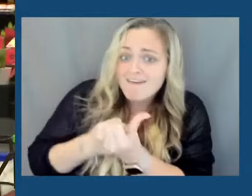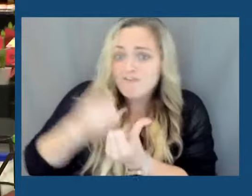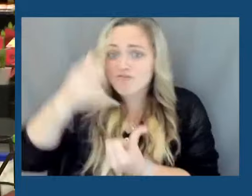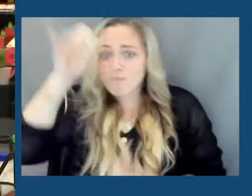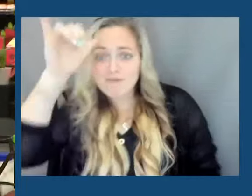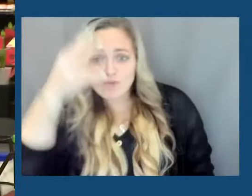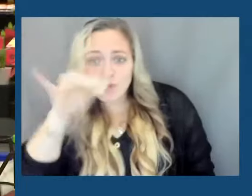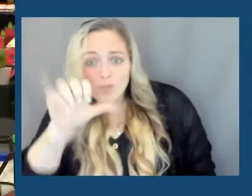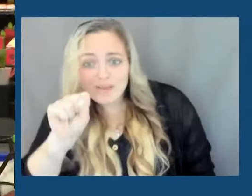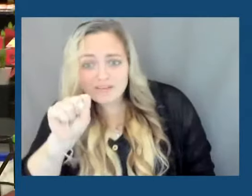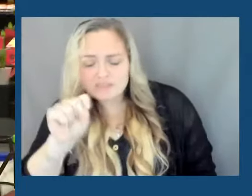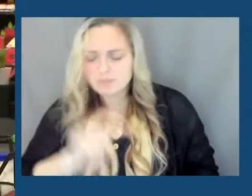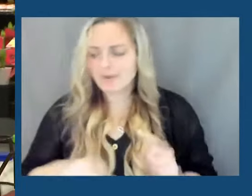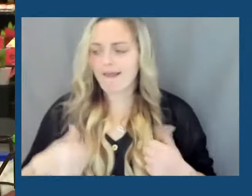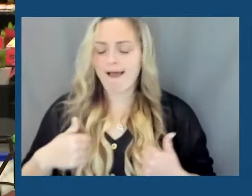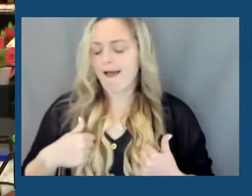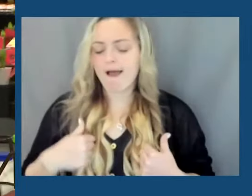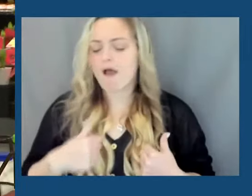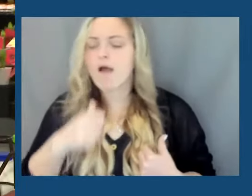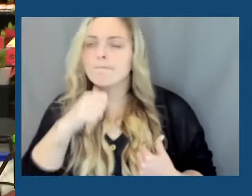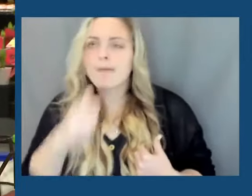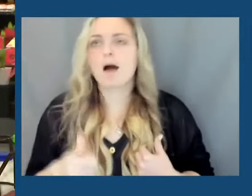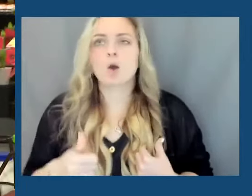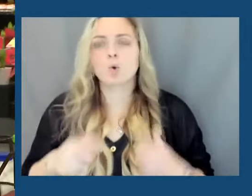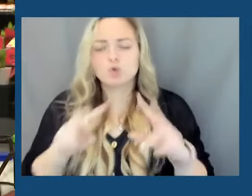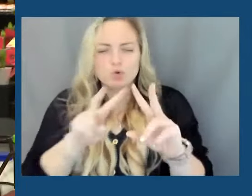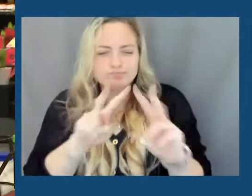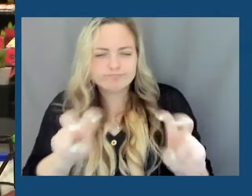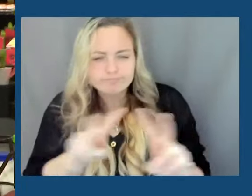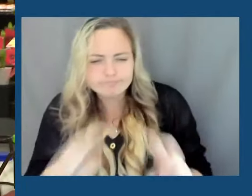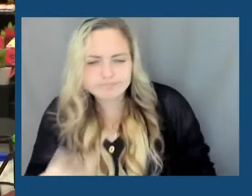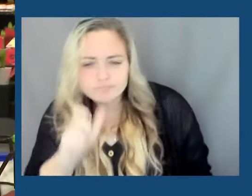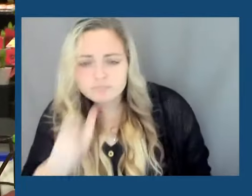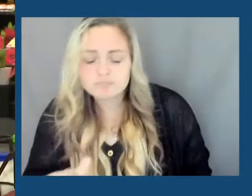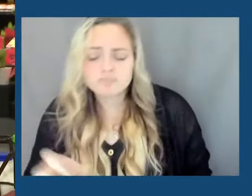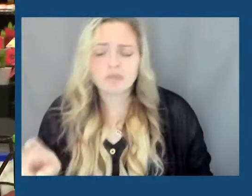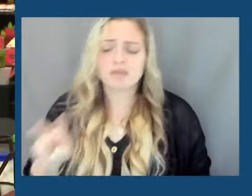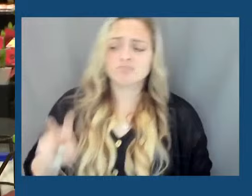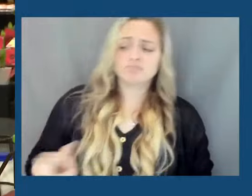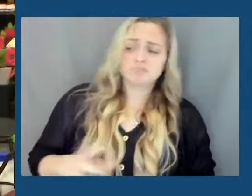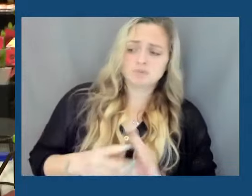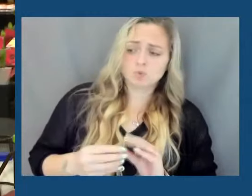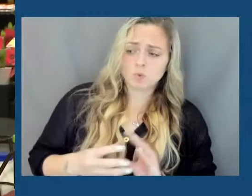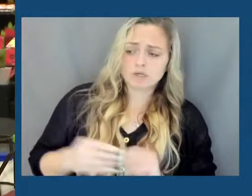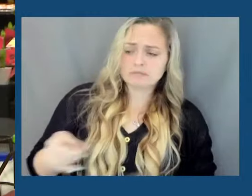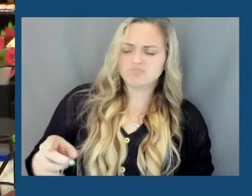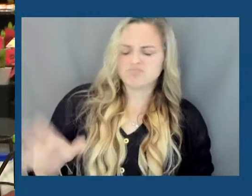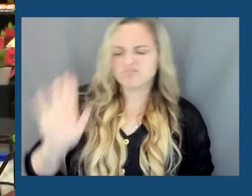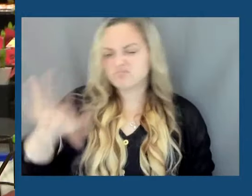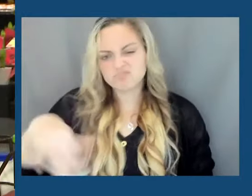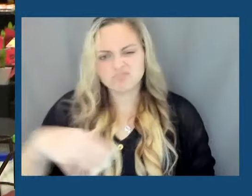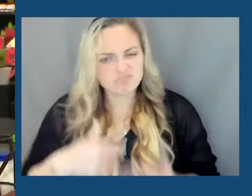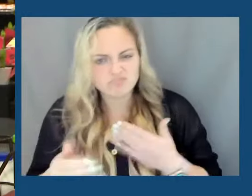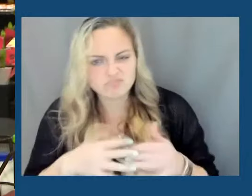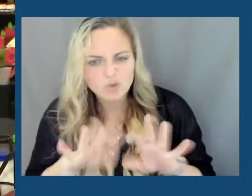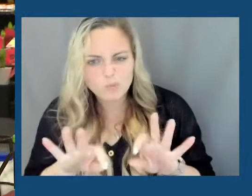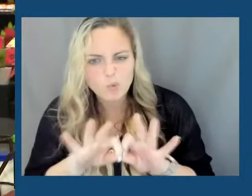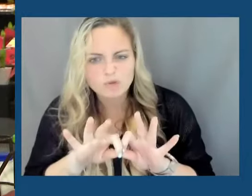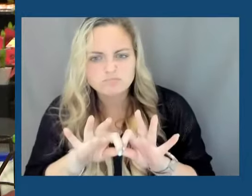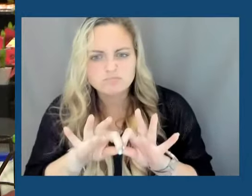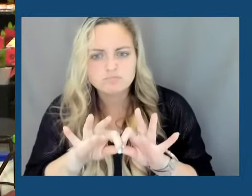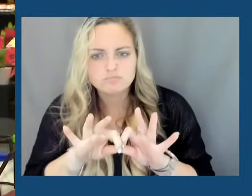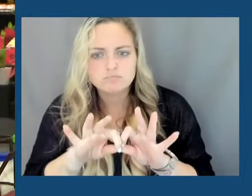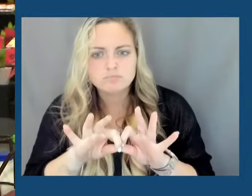know what? I'm not going to sit here and analyze it. I just kind of glanced at the stories. Like, it doesn't matter. I'm going to continue letting